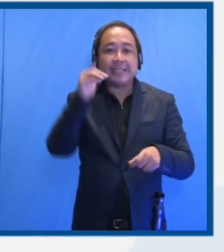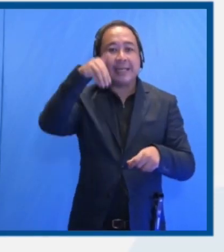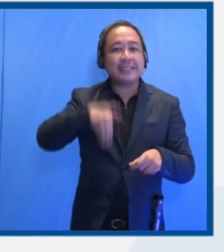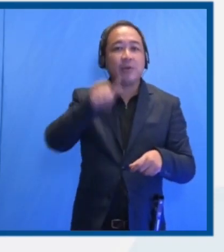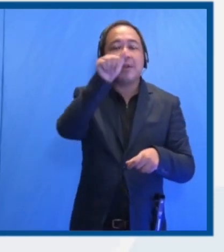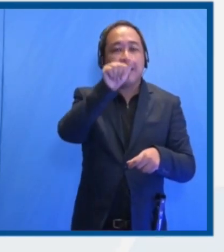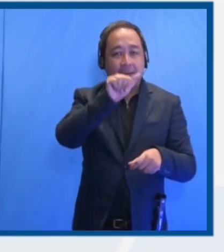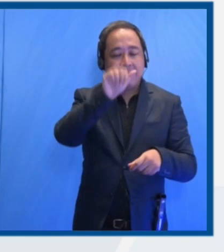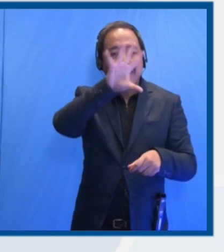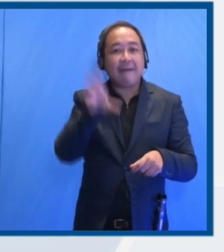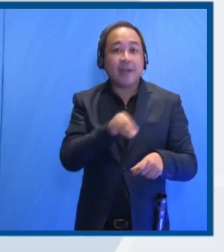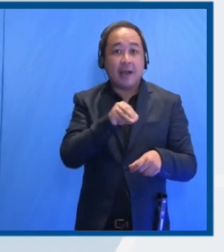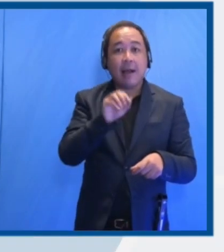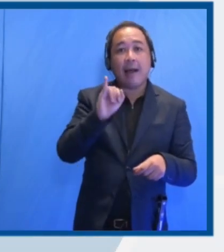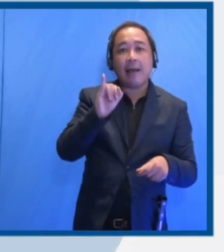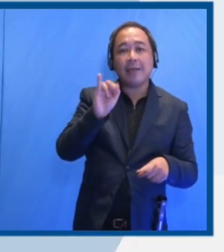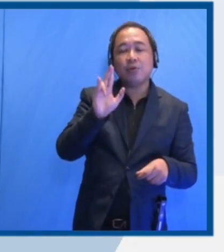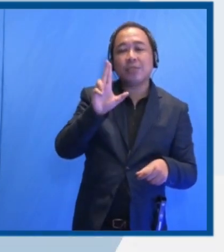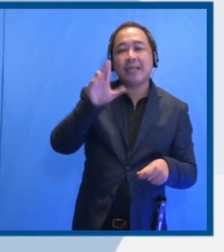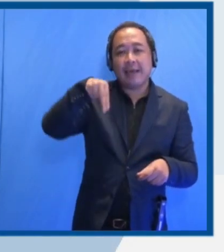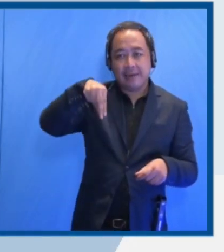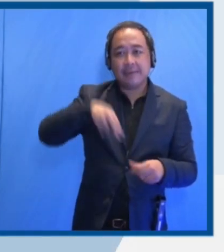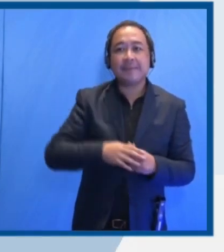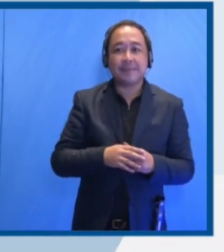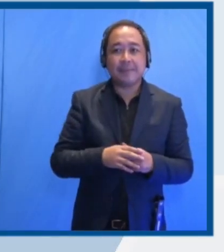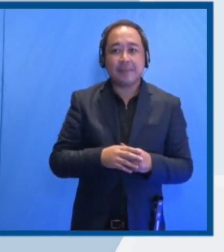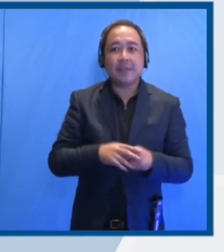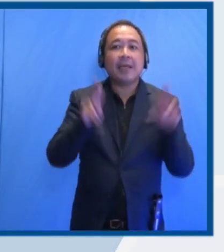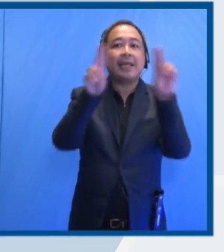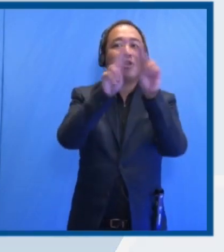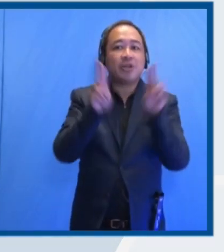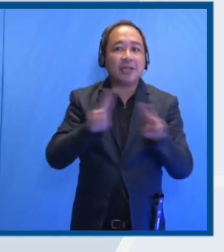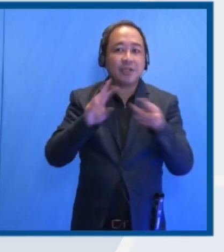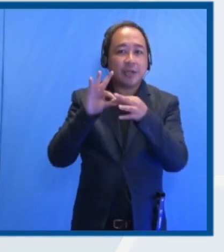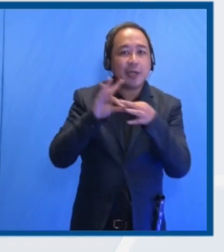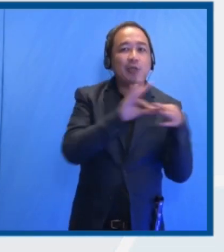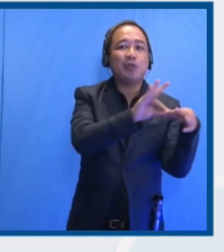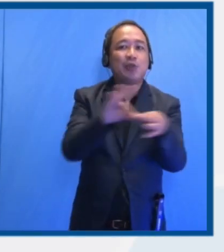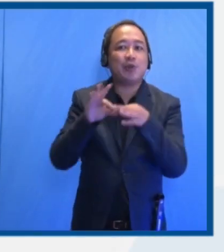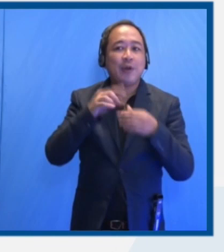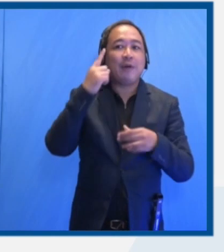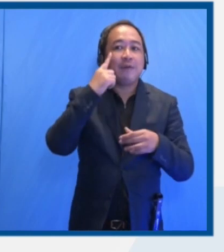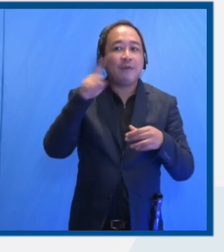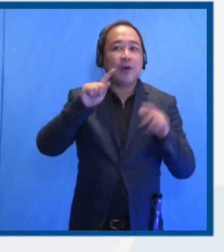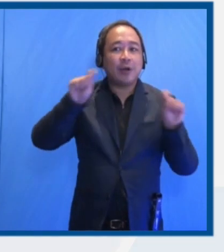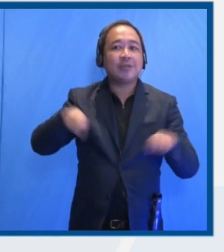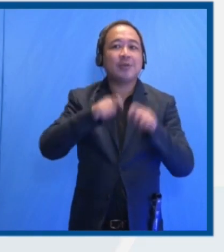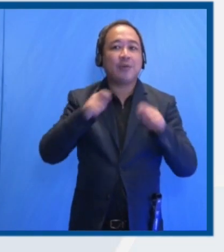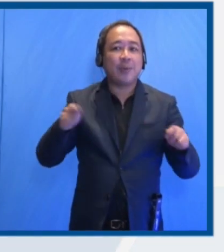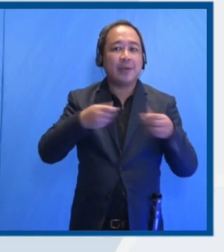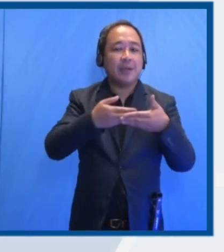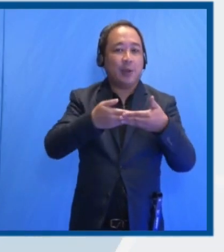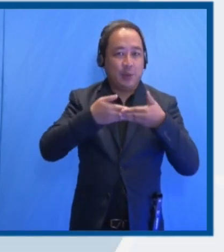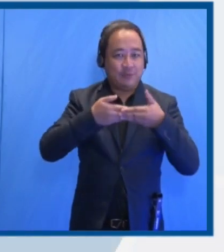IUCN. This morning, we will be focusing on nature-based solutions. As you all are aware, nature is a very